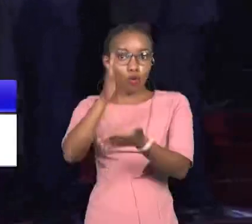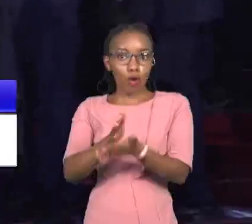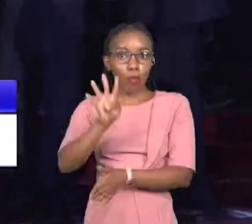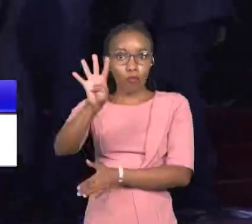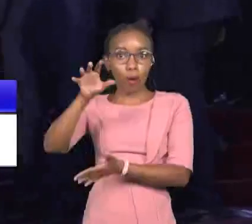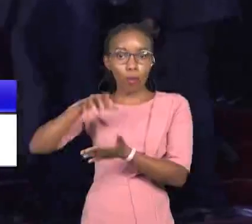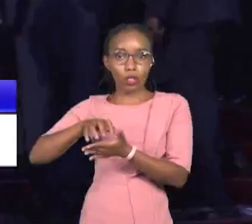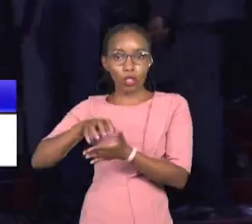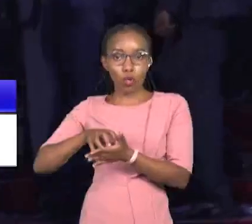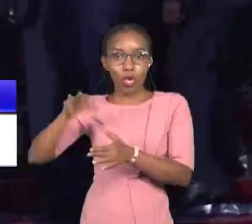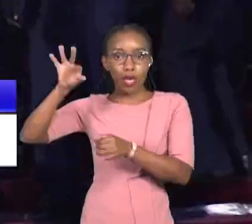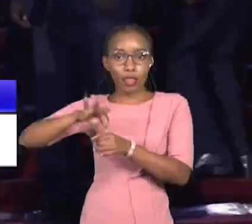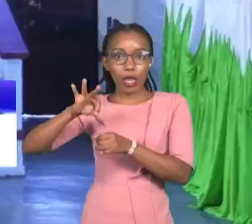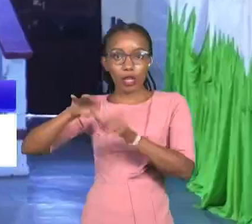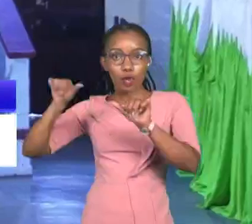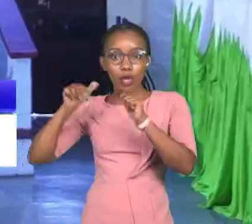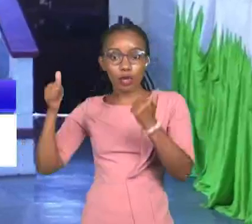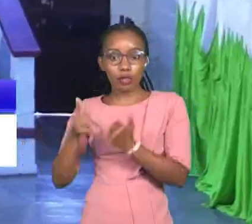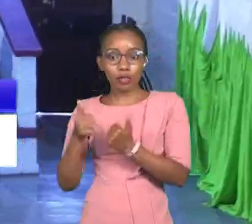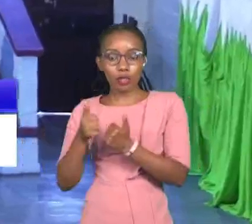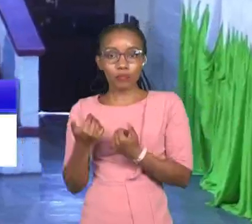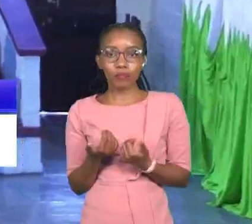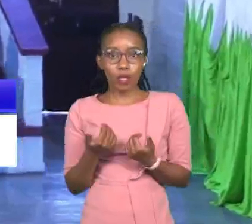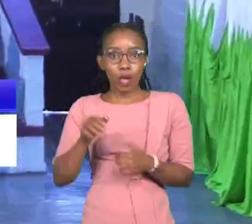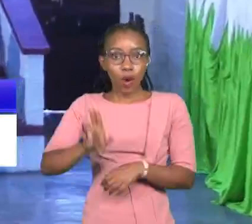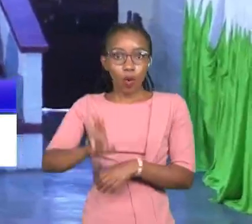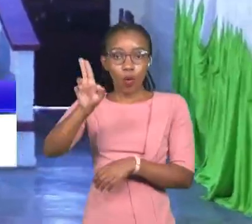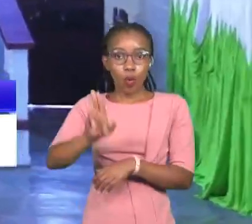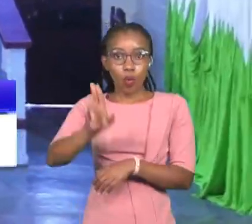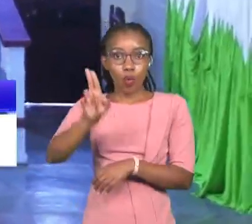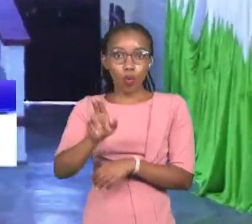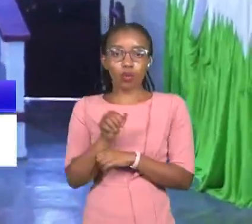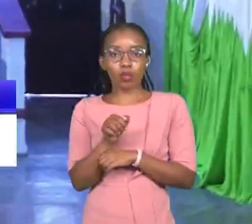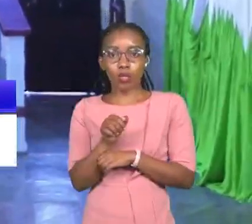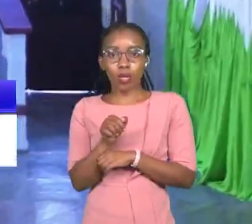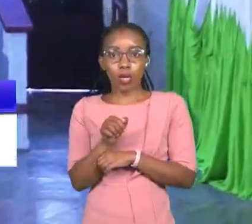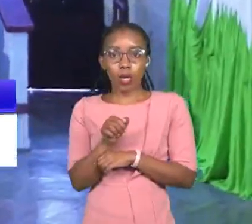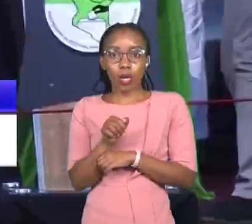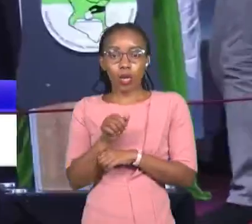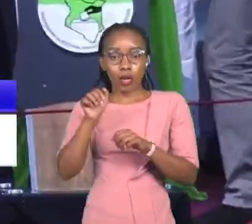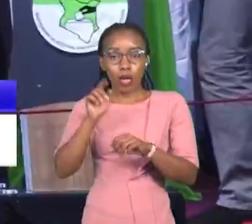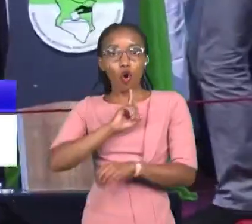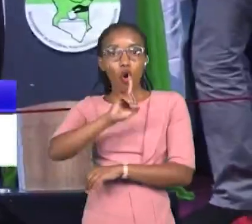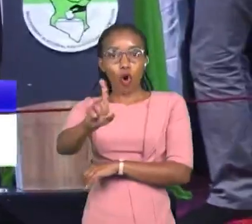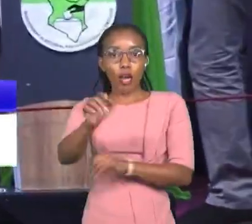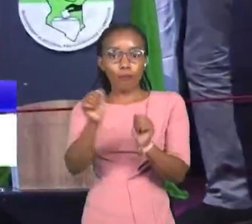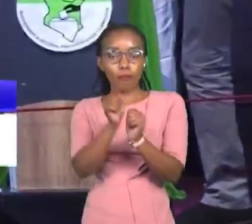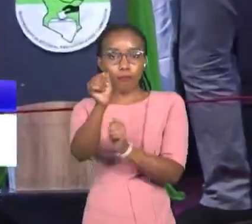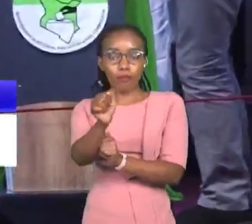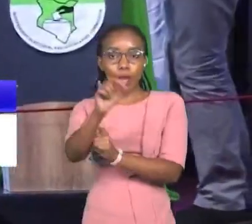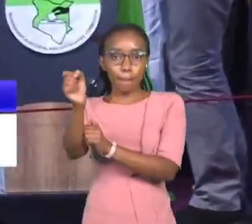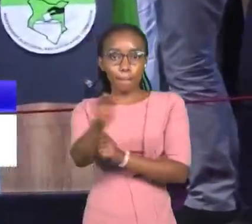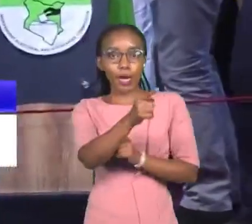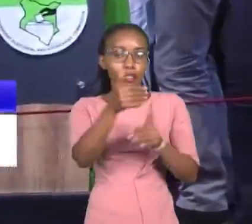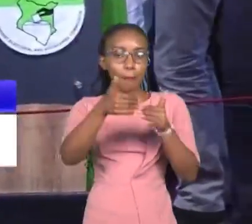positions in the electoral agency vacant, a move that the president made barely 15 months to the general elections and few months